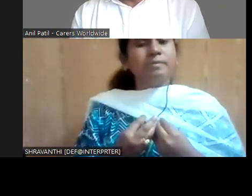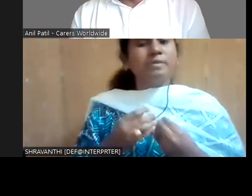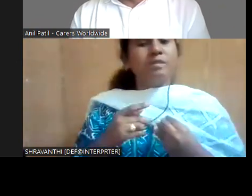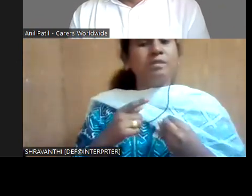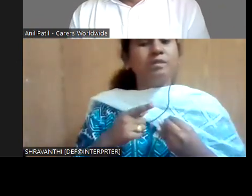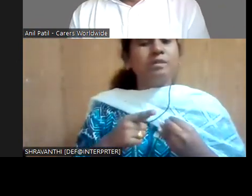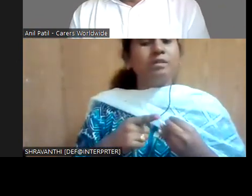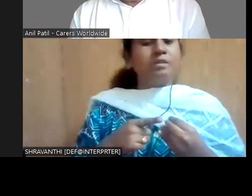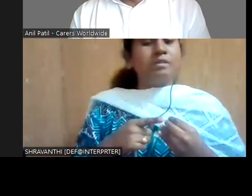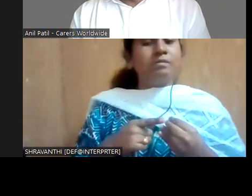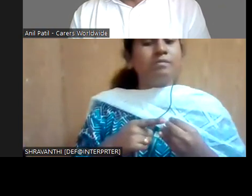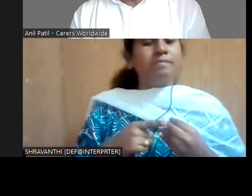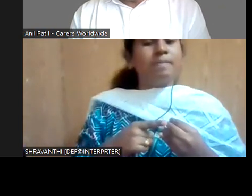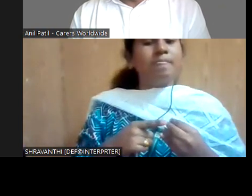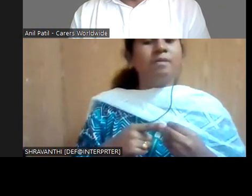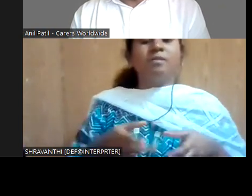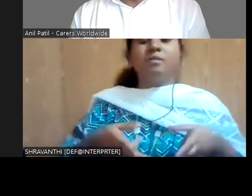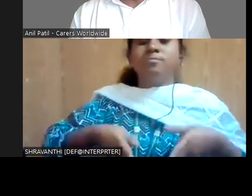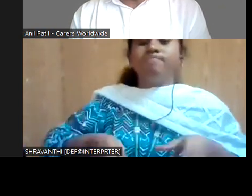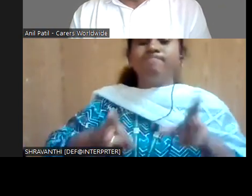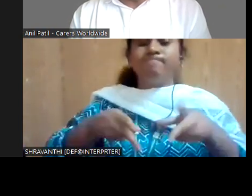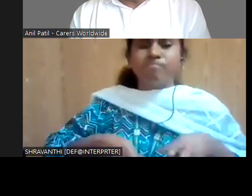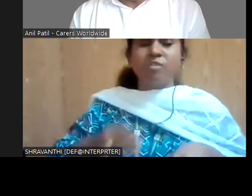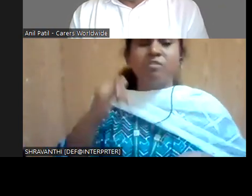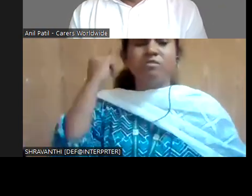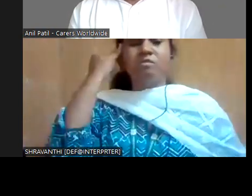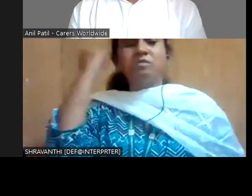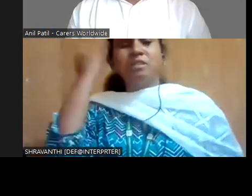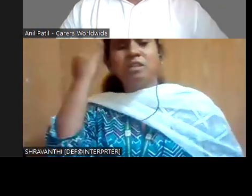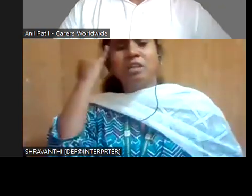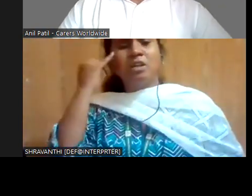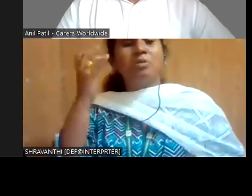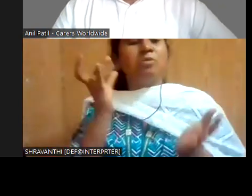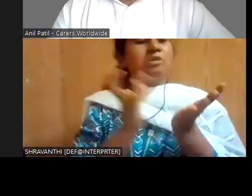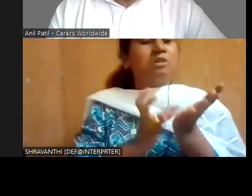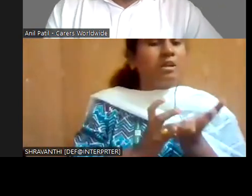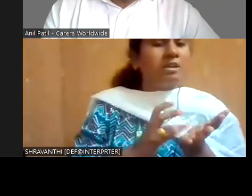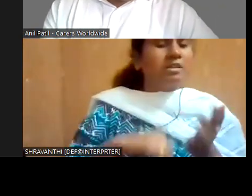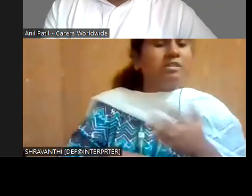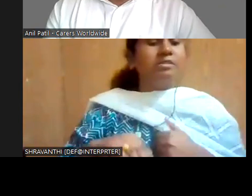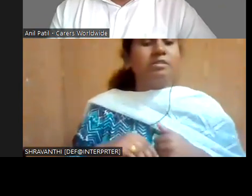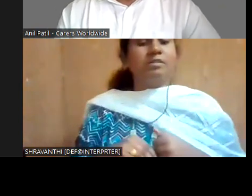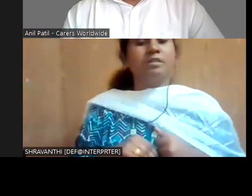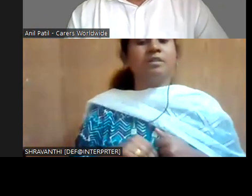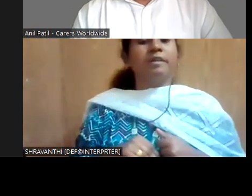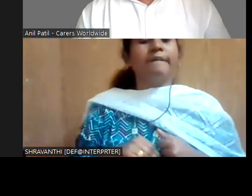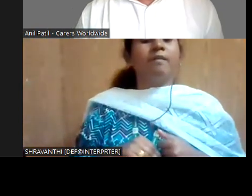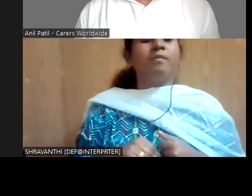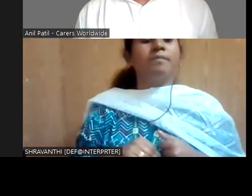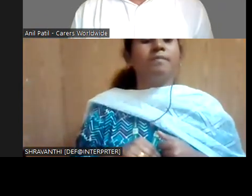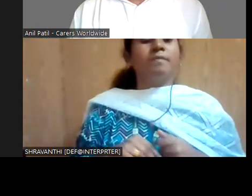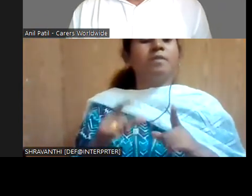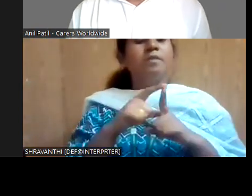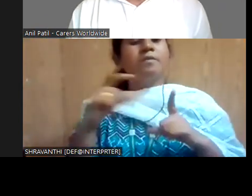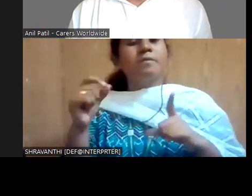So there are ways we can think about how we can address that. So what is it we do for carers? Let